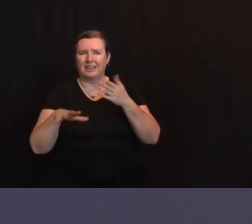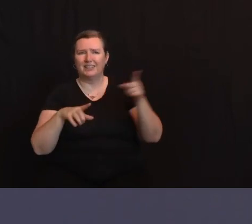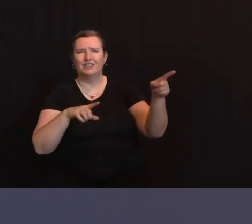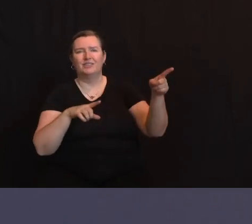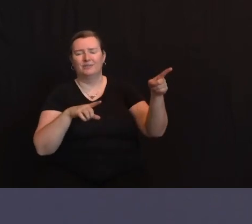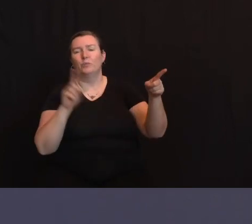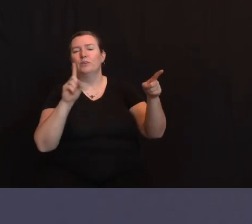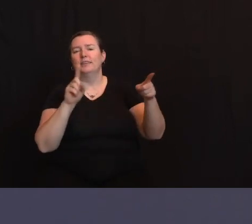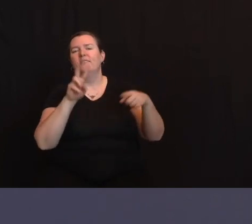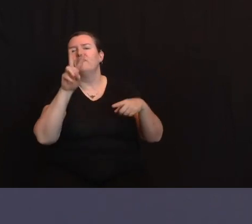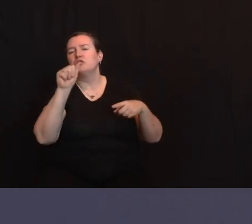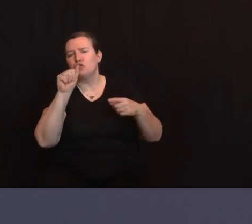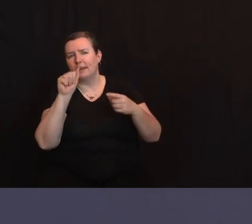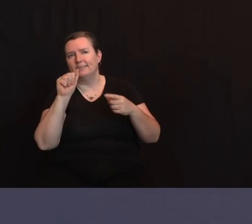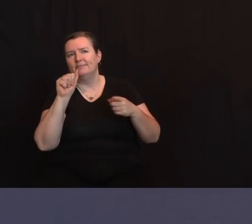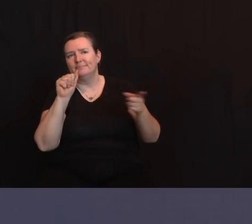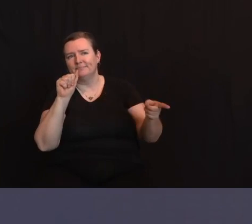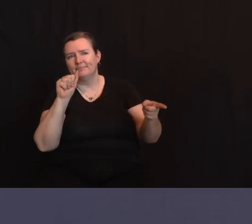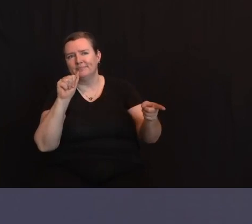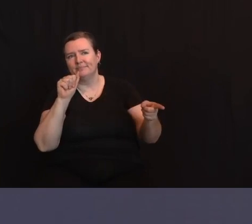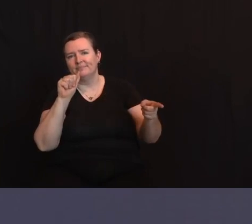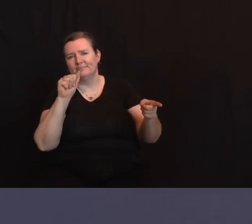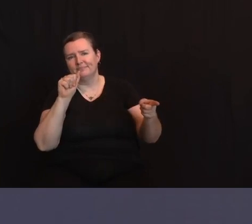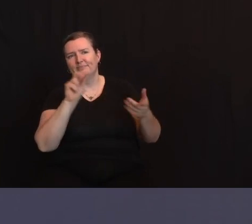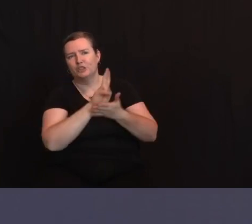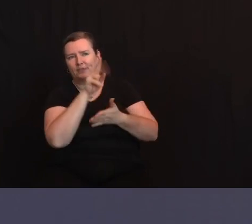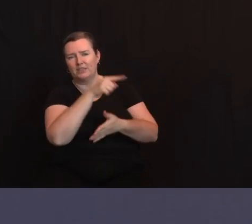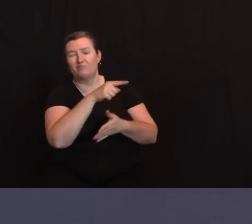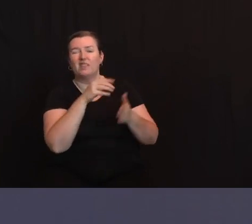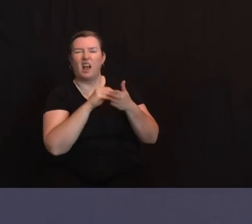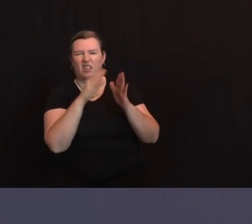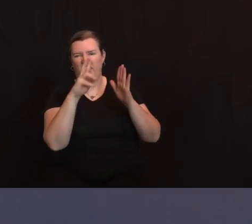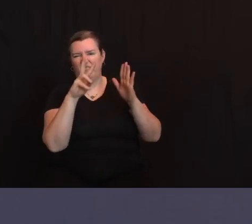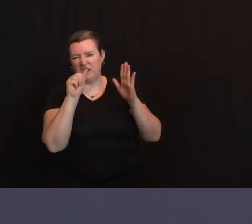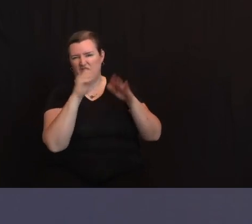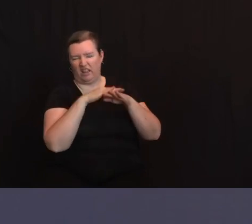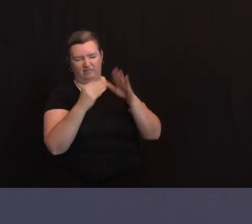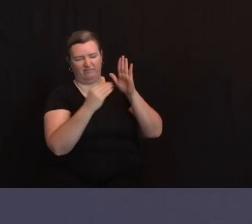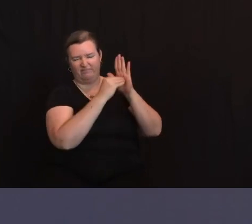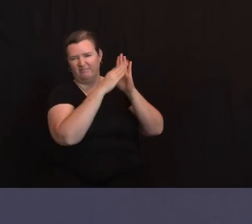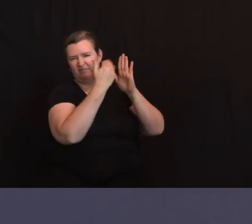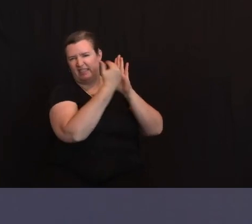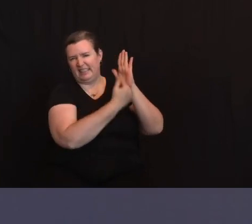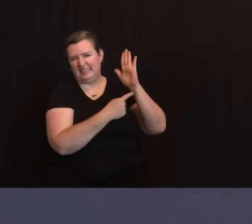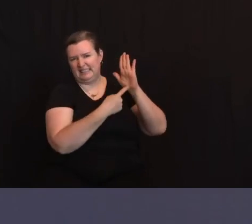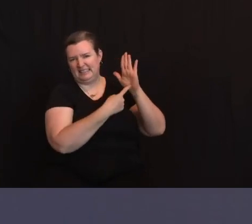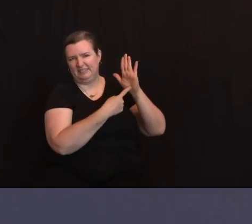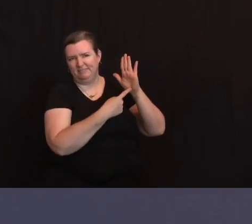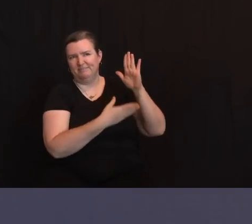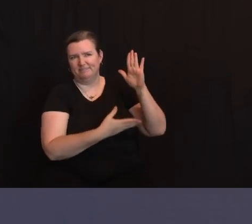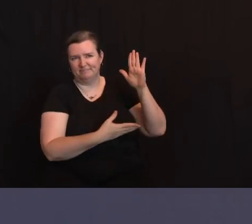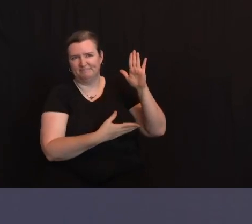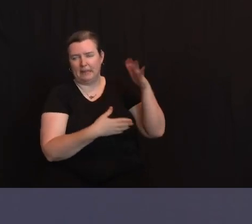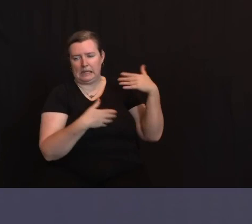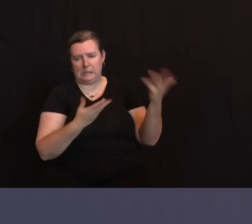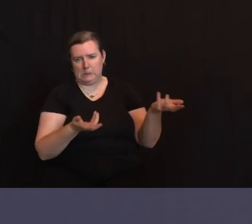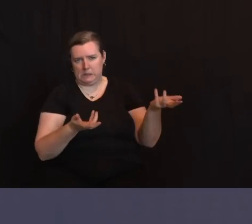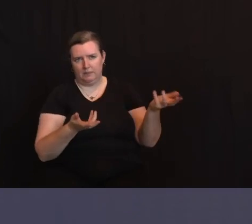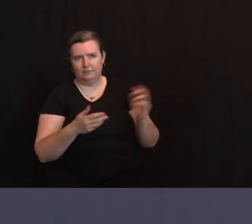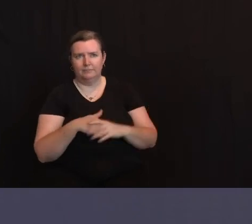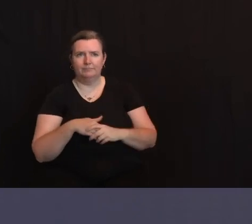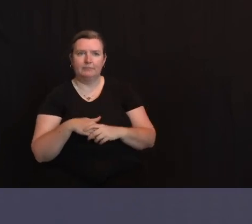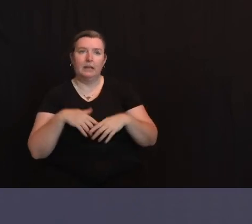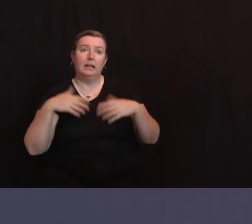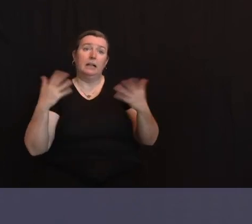added yesterday. So that led to our discussion. Judy, I'm not going to call up and start ranting or anything. So that's just going to